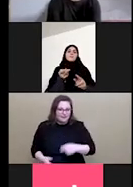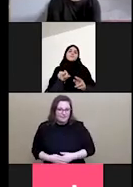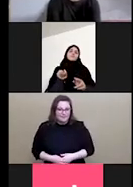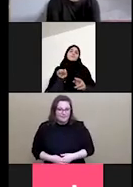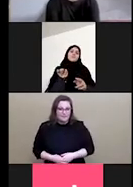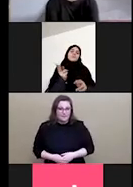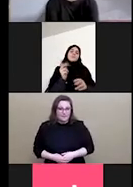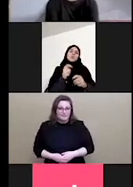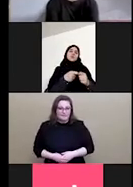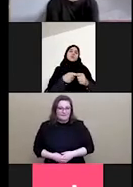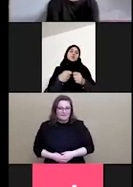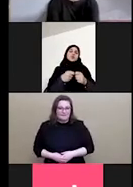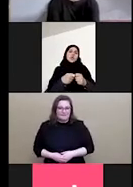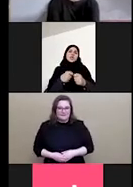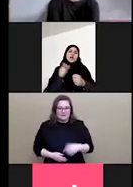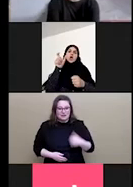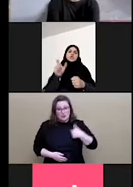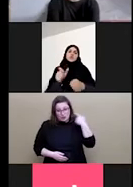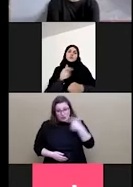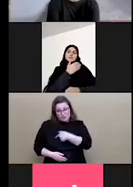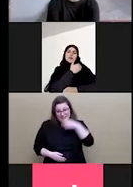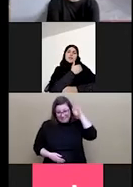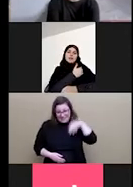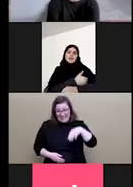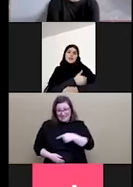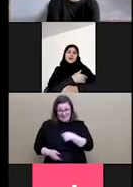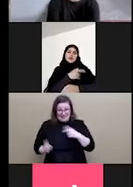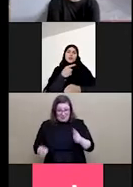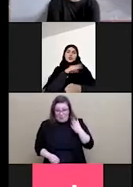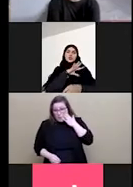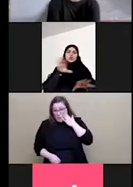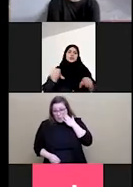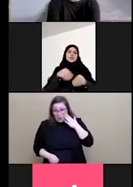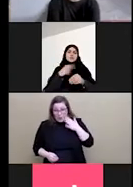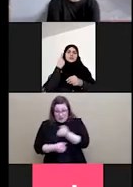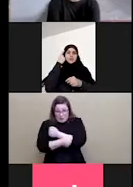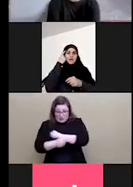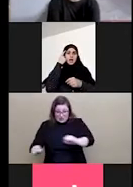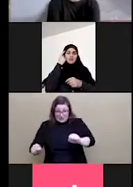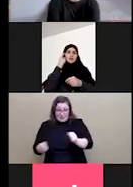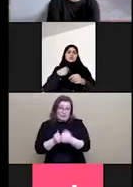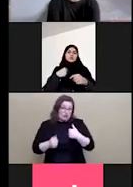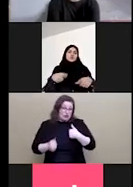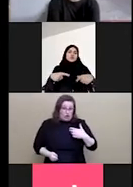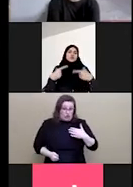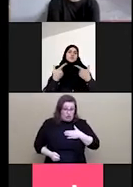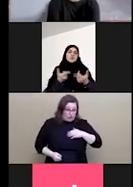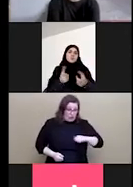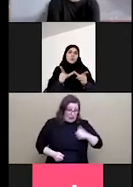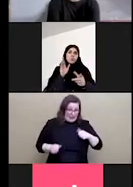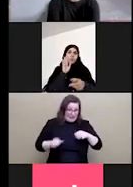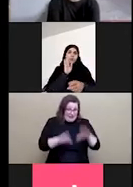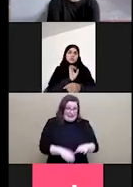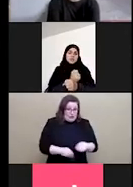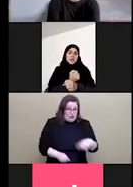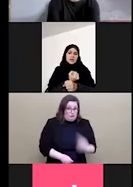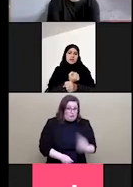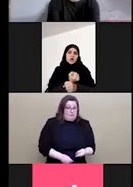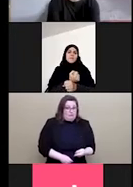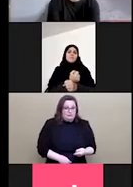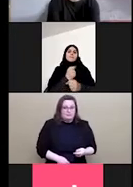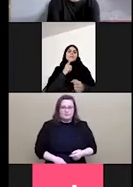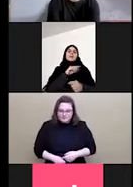What I think we will all know living in Bosnia and Herzegovina, but to me it was a finding in this context as well. They told me